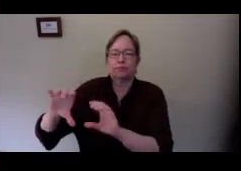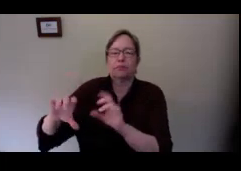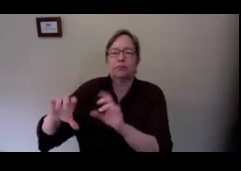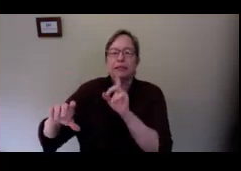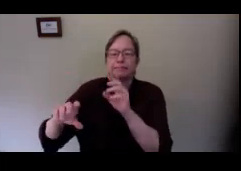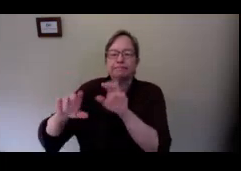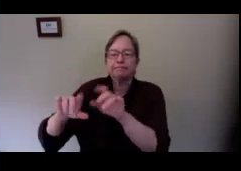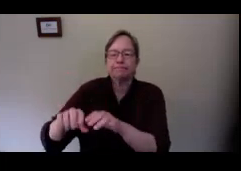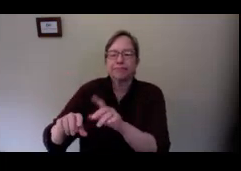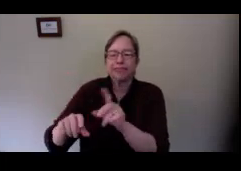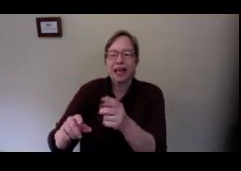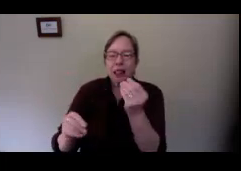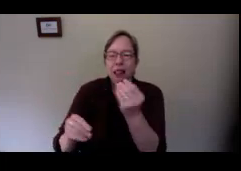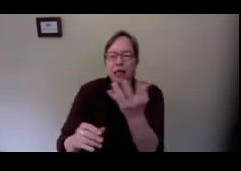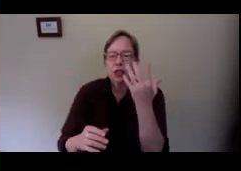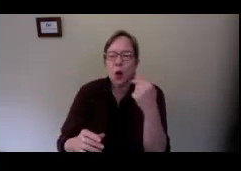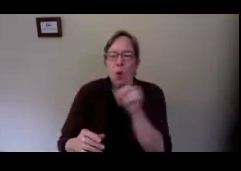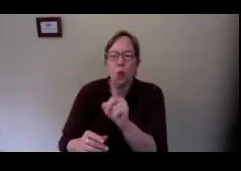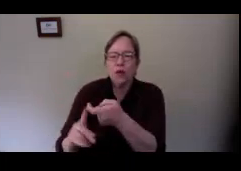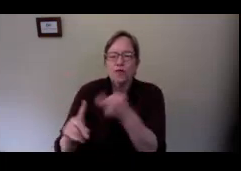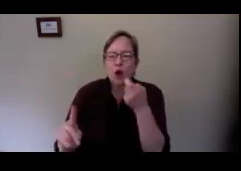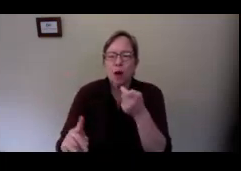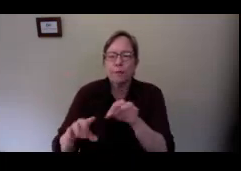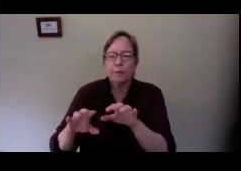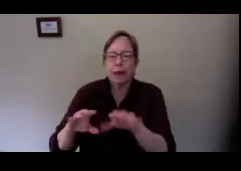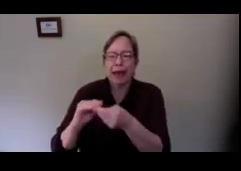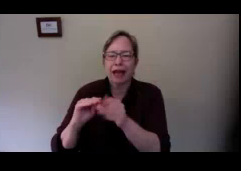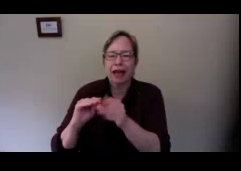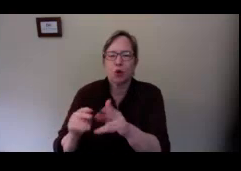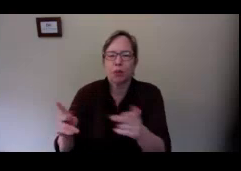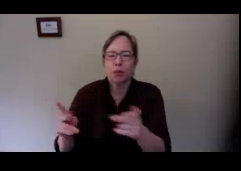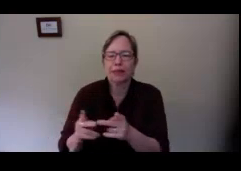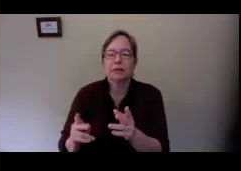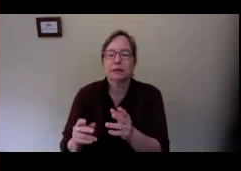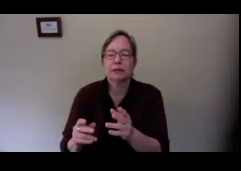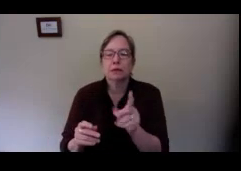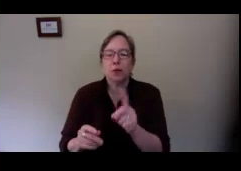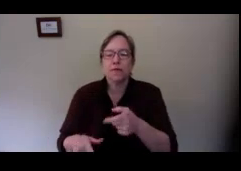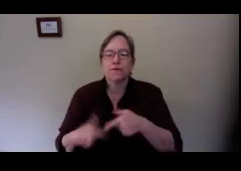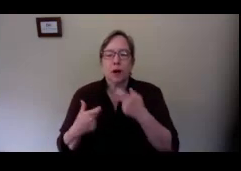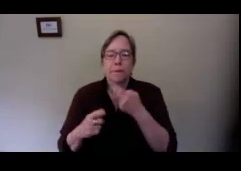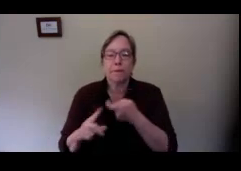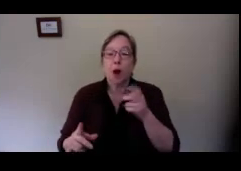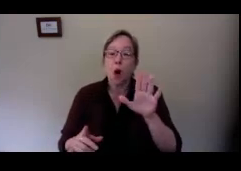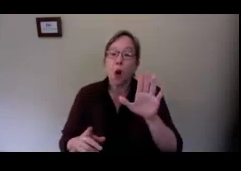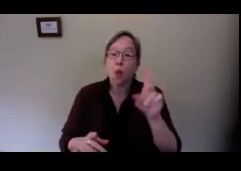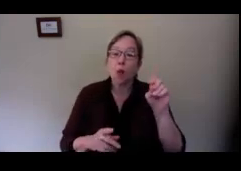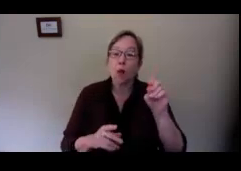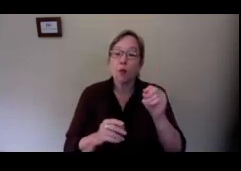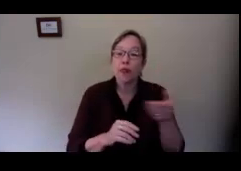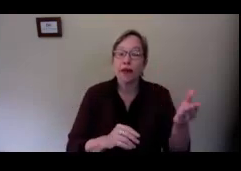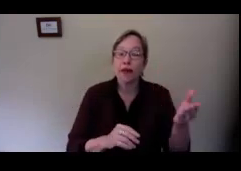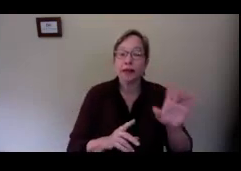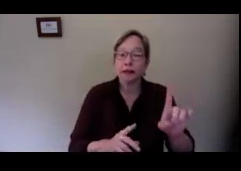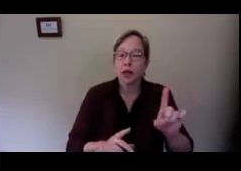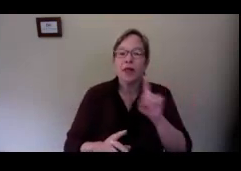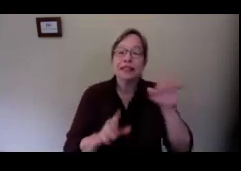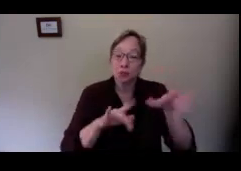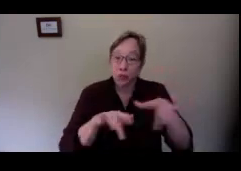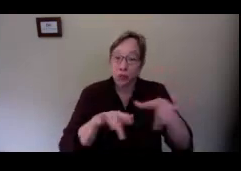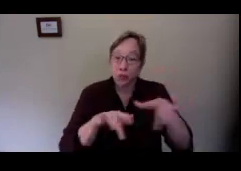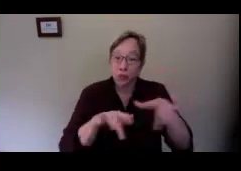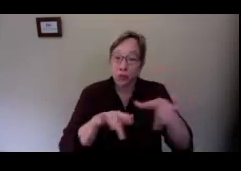the chat interactively throughout this training today. I'll start by introducing myself. Oh, one other thing, we are recording this session